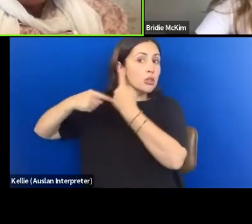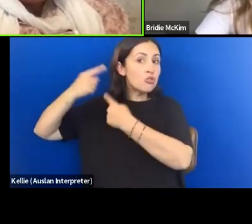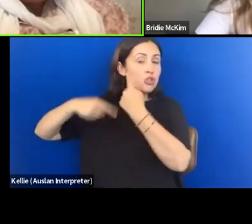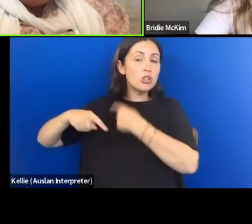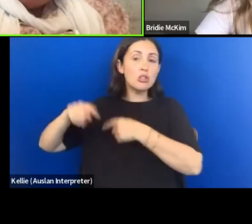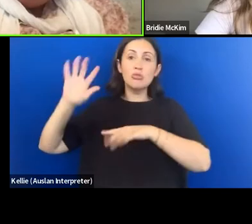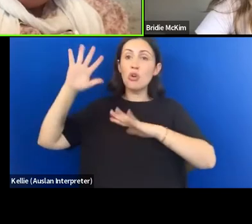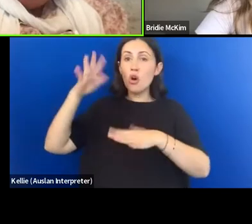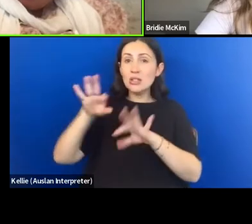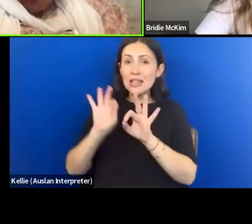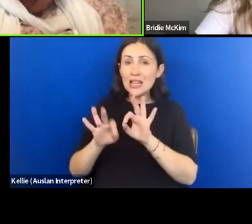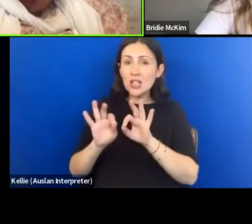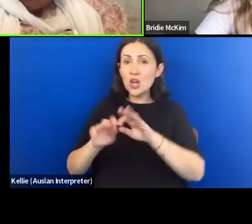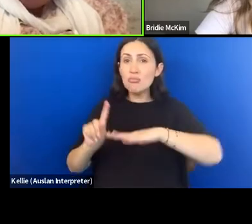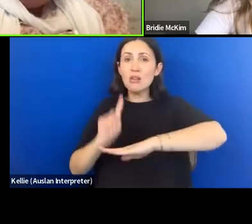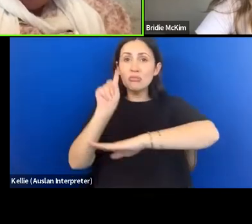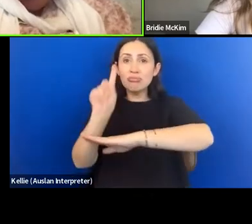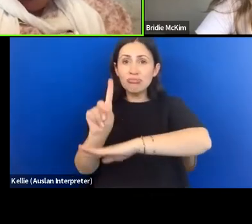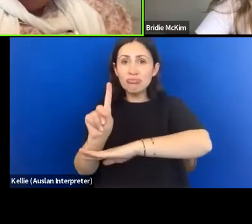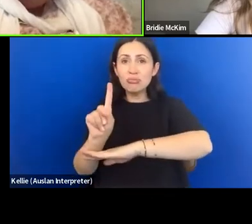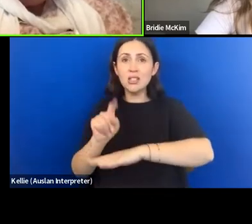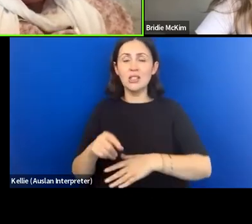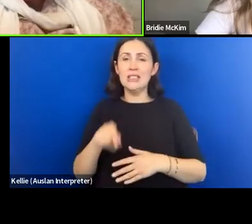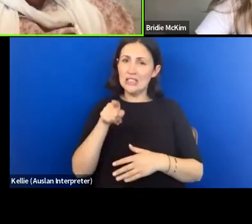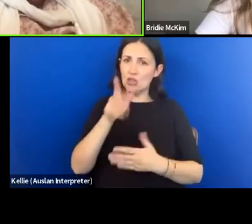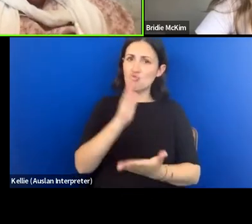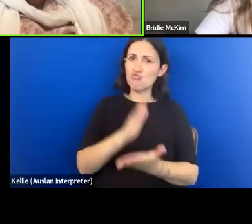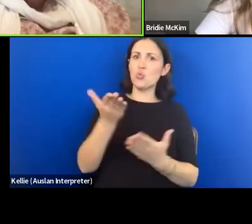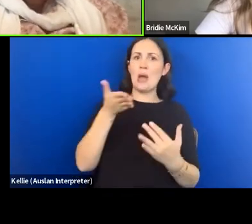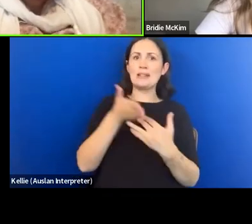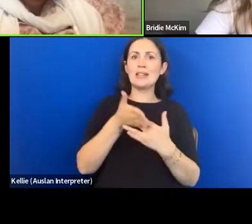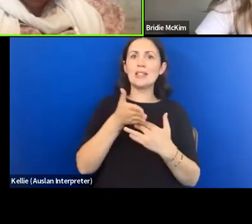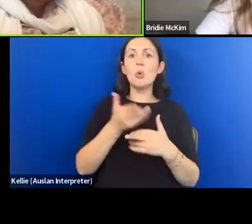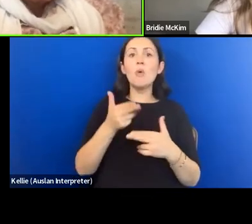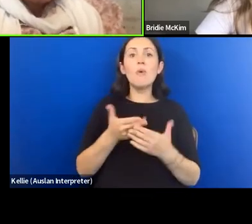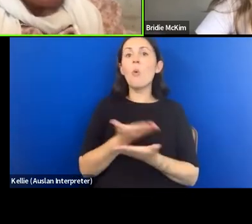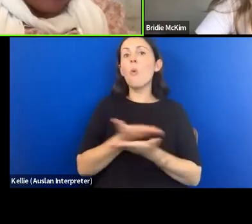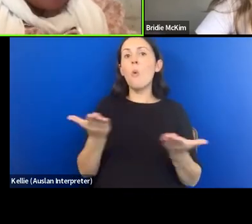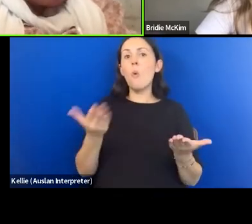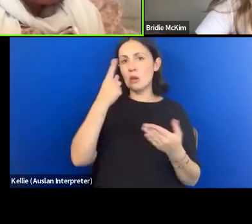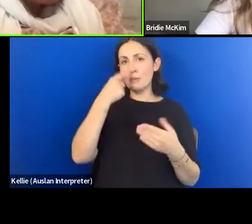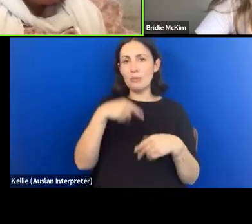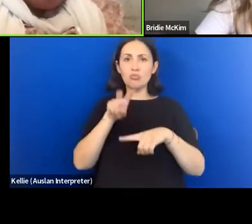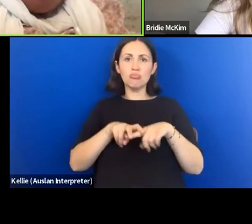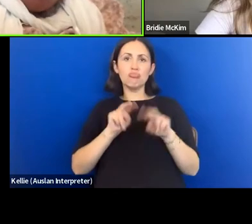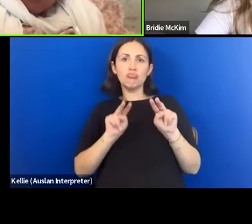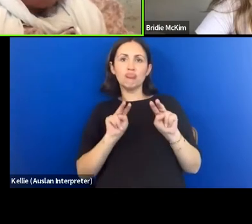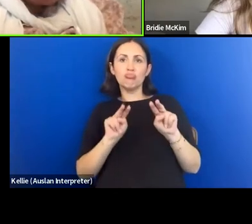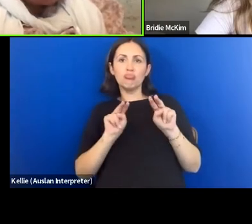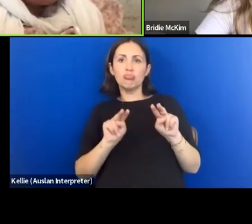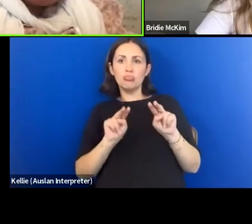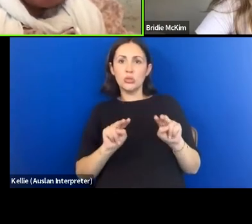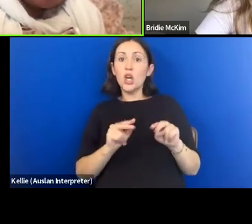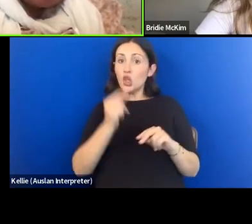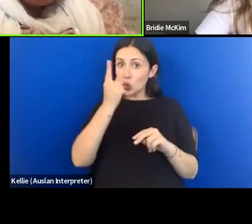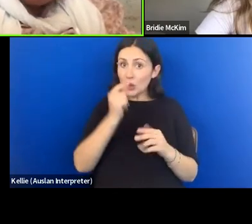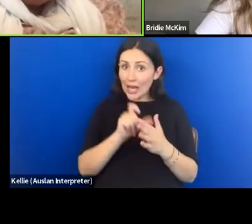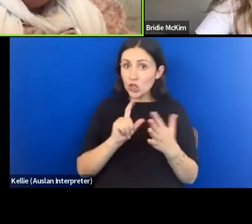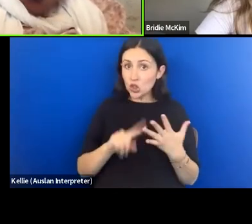Auslan, things like that. And there are ways to do that